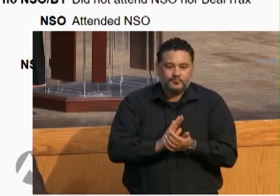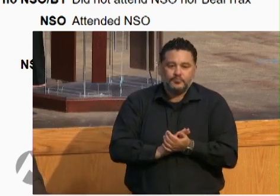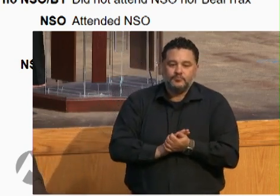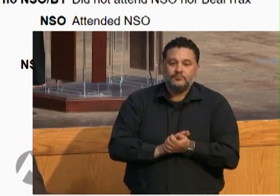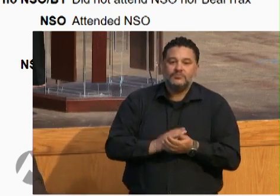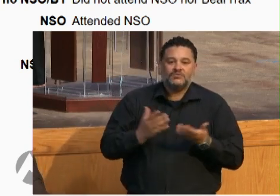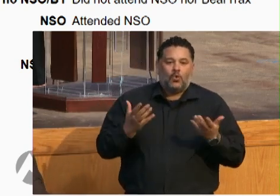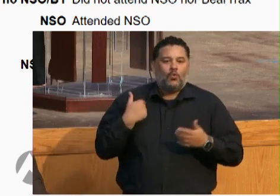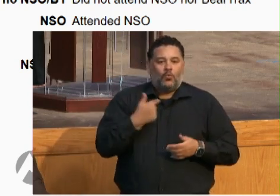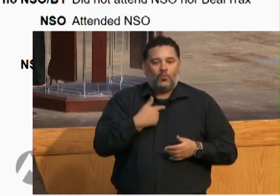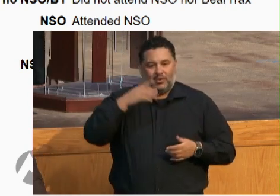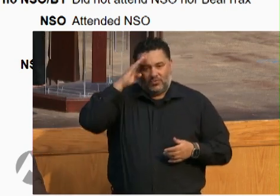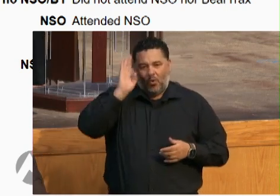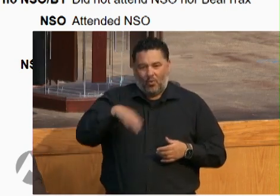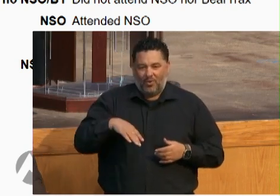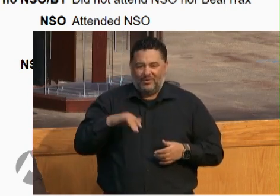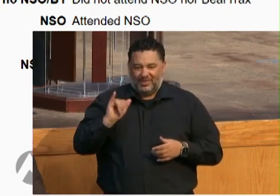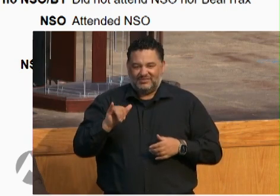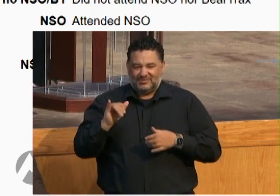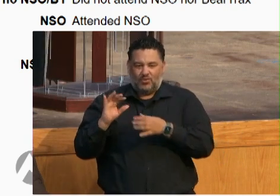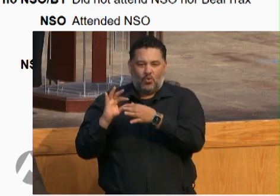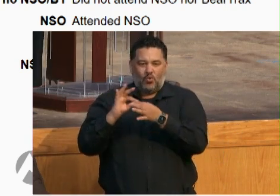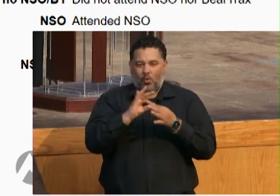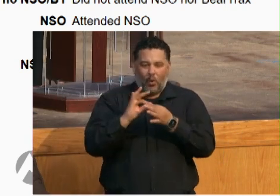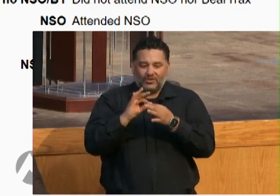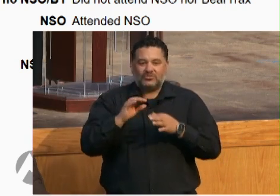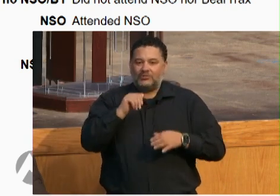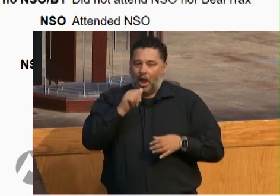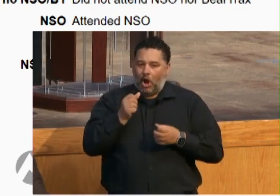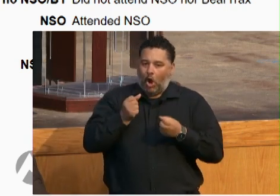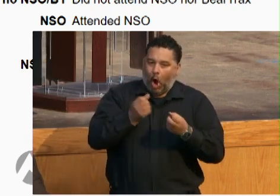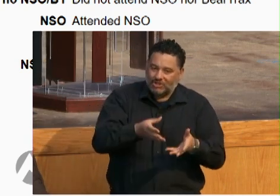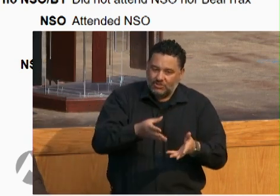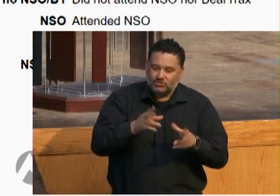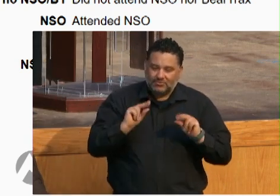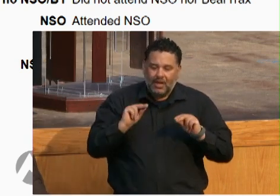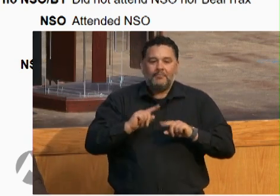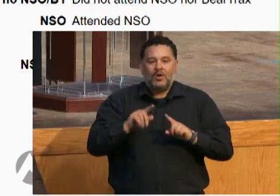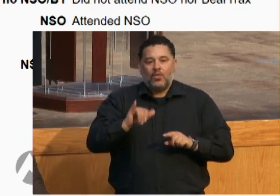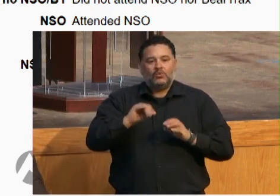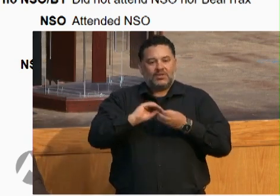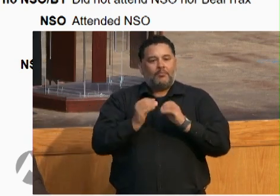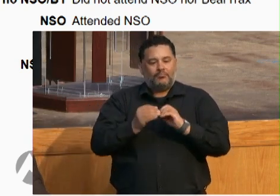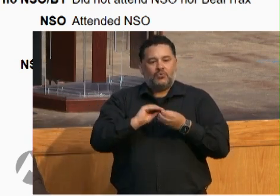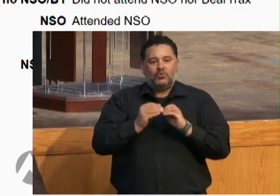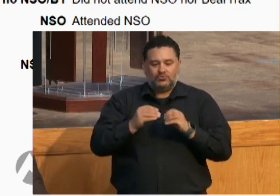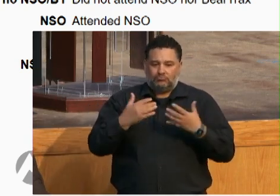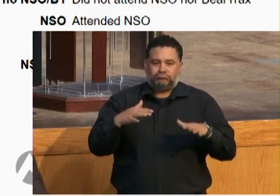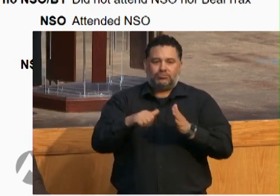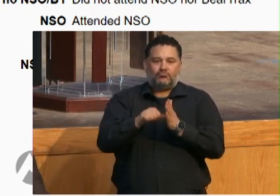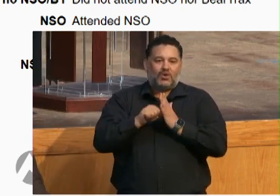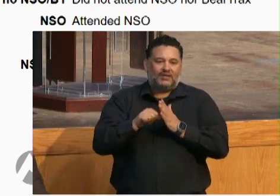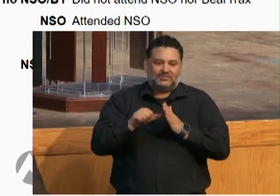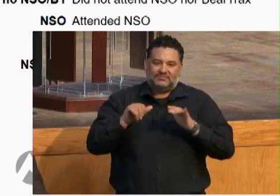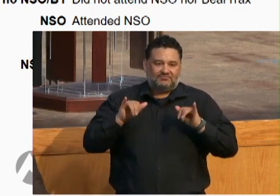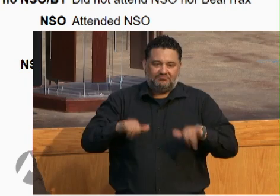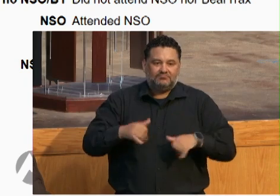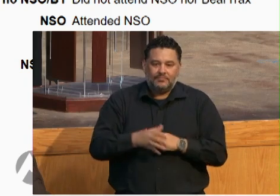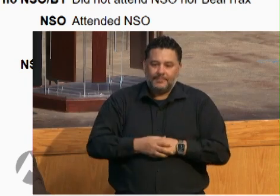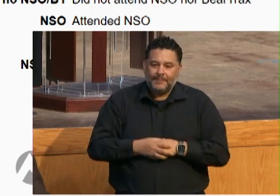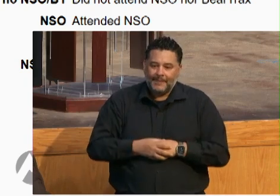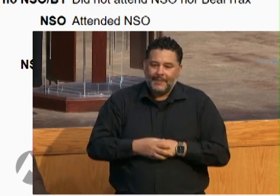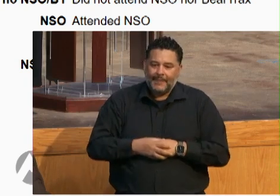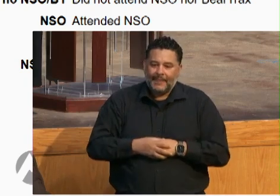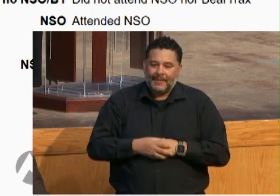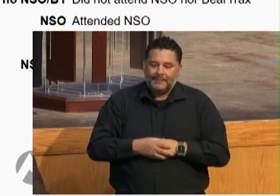So we know that's correlation, not causation, but I think those numbers are impressive nonetheless. So